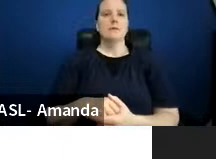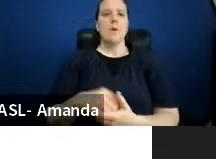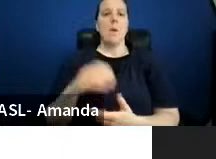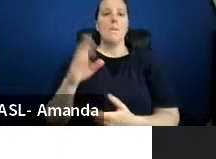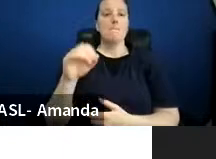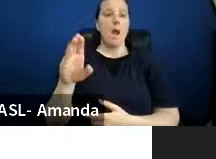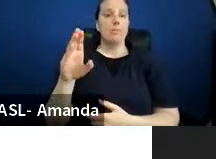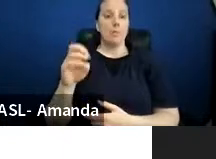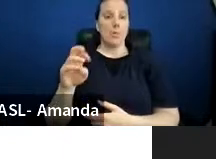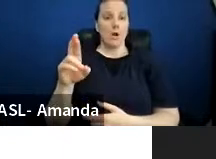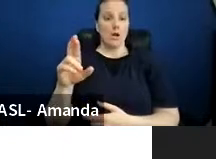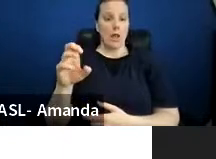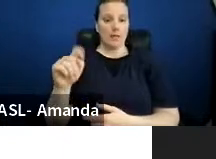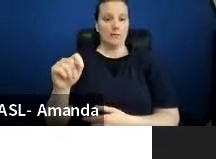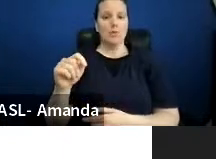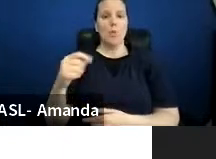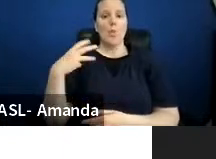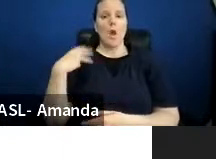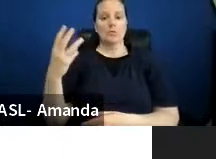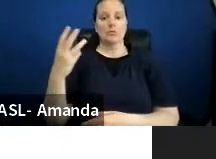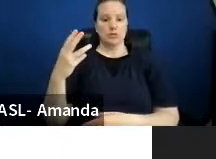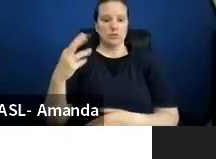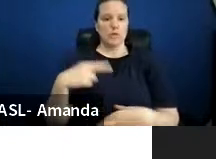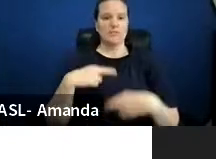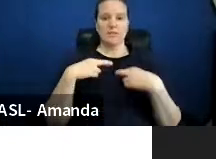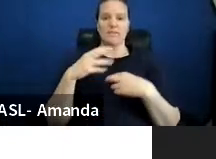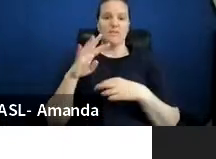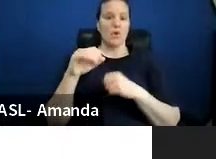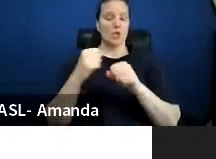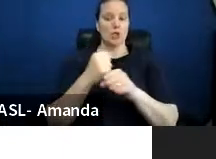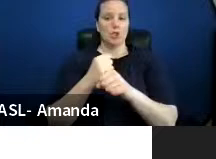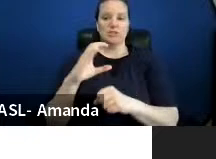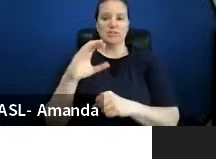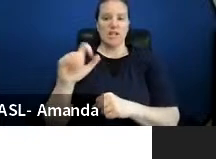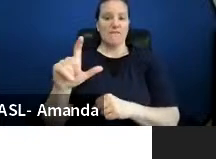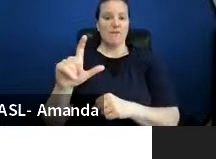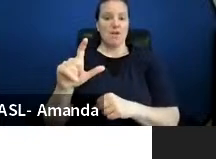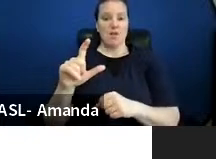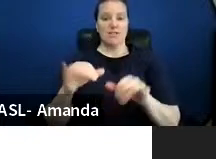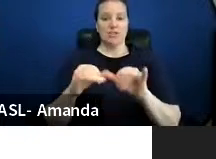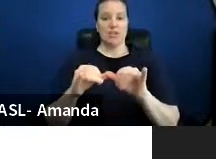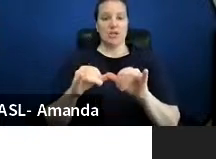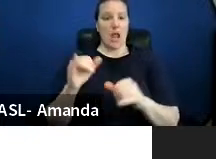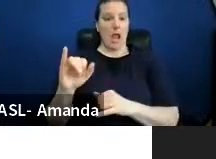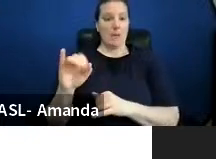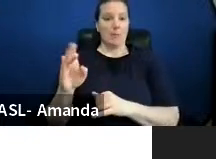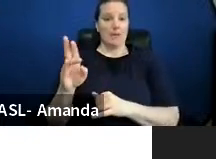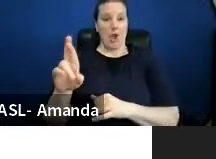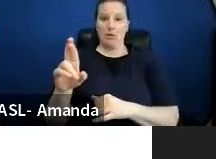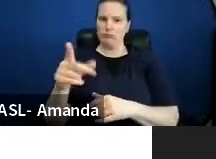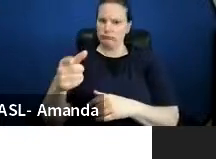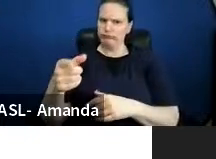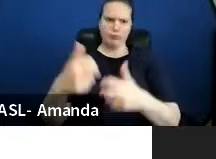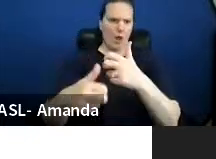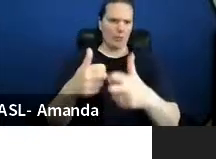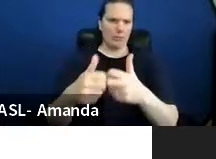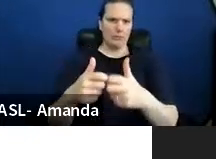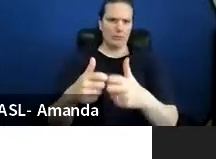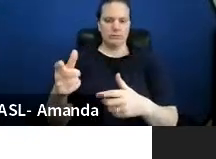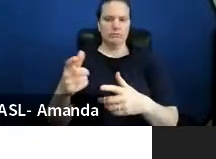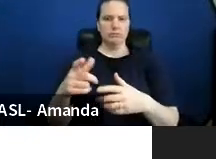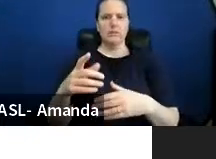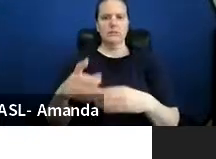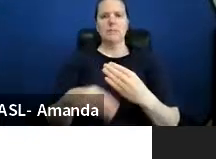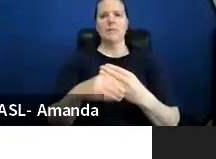Bob Wortblad, a Washington resident, 40 years as civil engineer. The IBR has a problem. Its